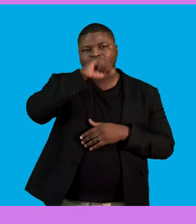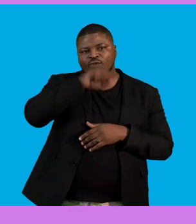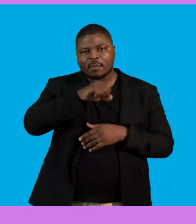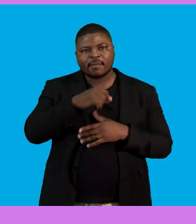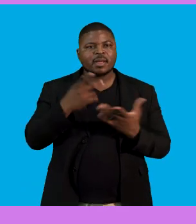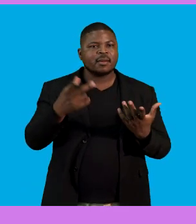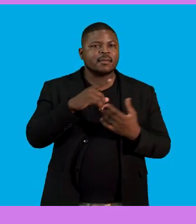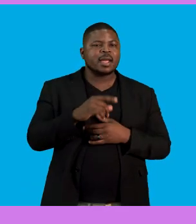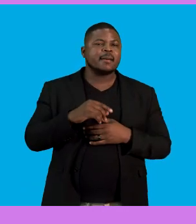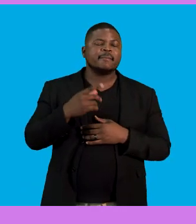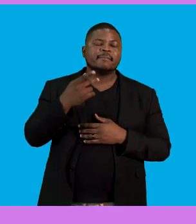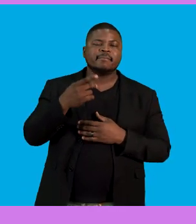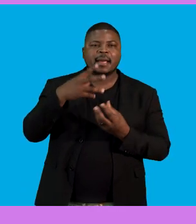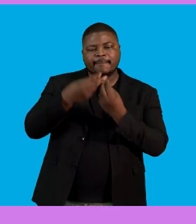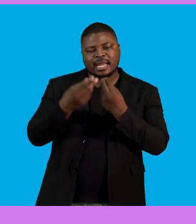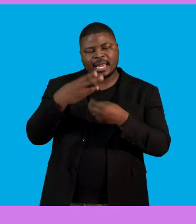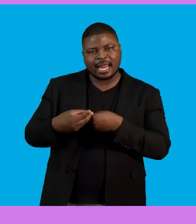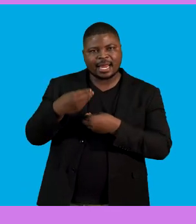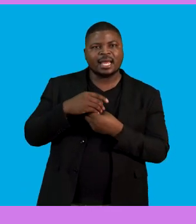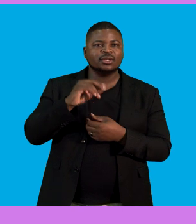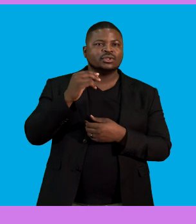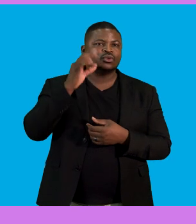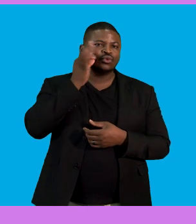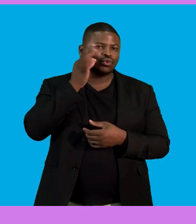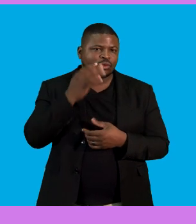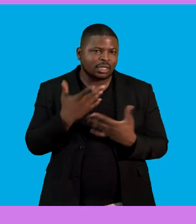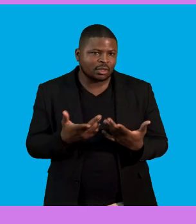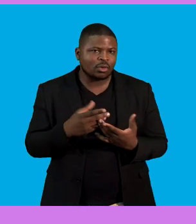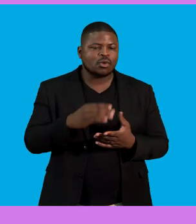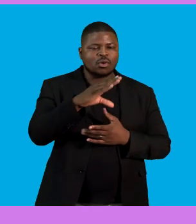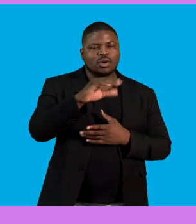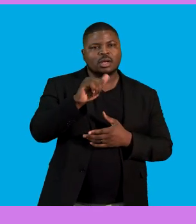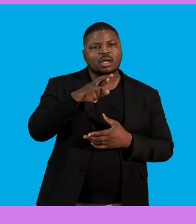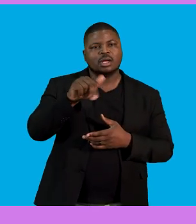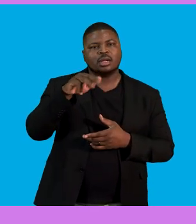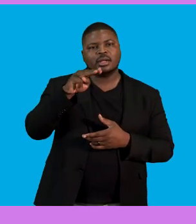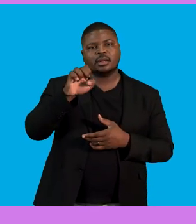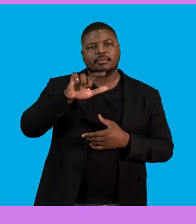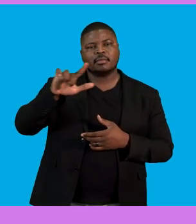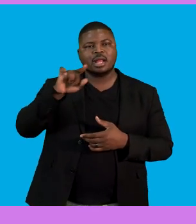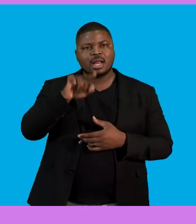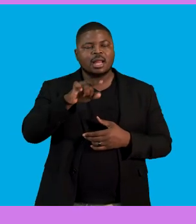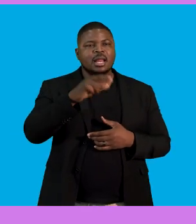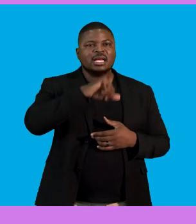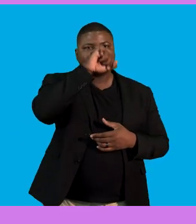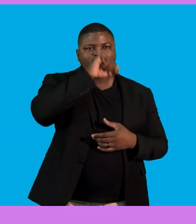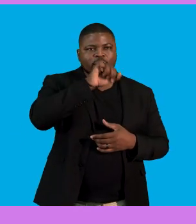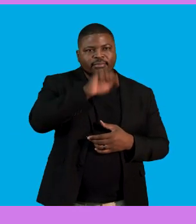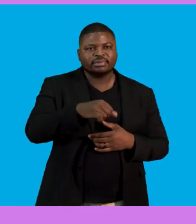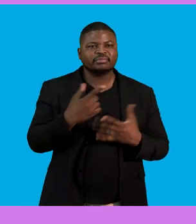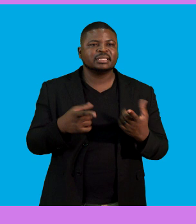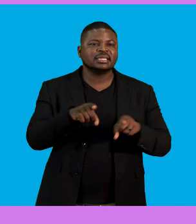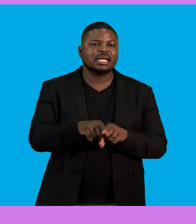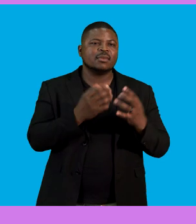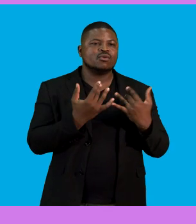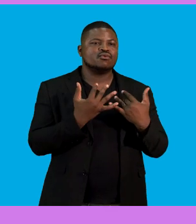consider maybe a banana candy being their favorite, or consider a caramel candy being their favorite. So for an example, with